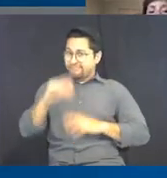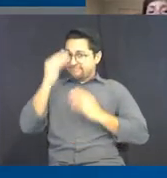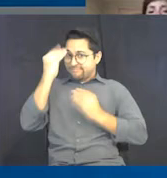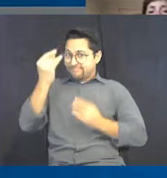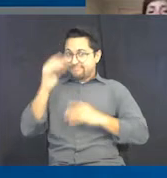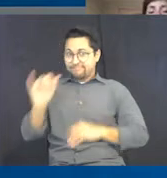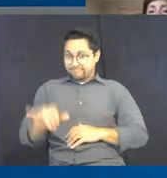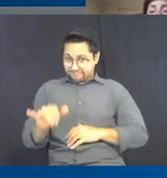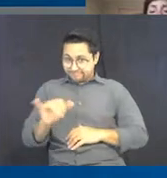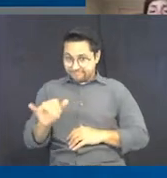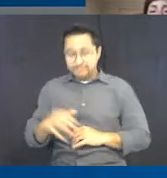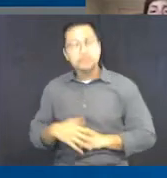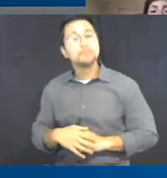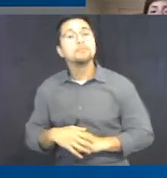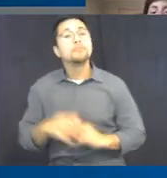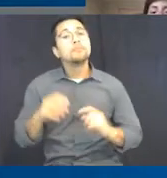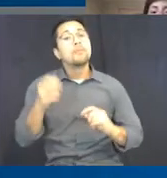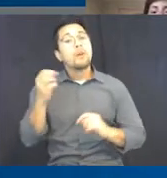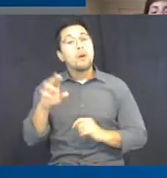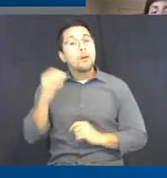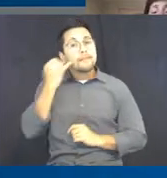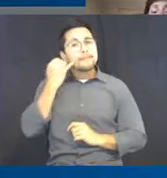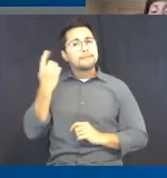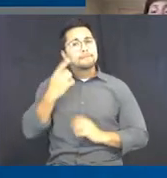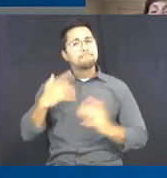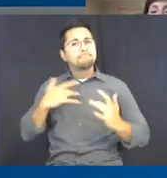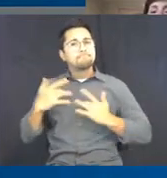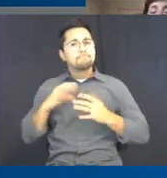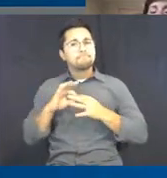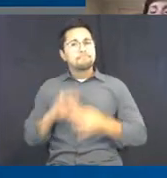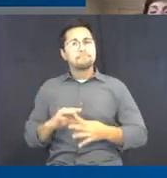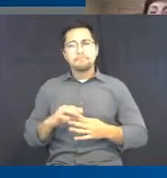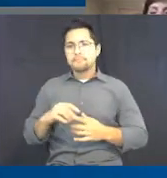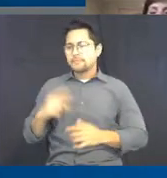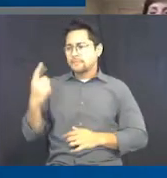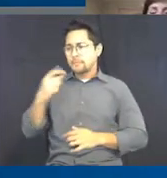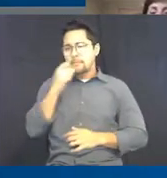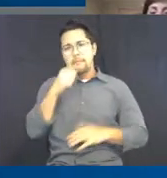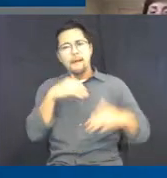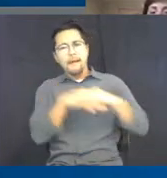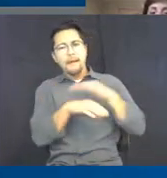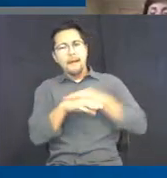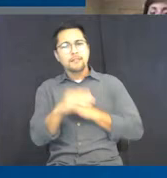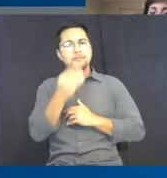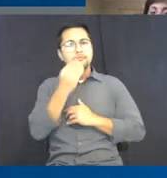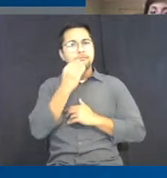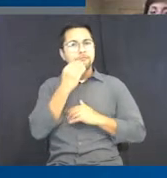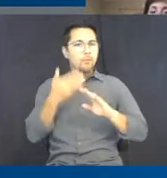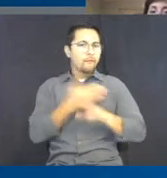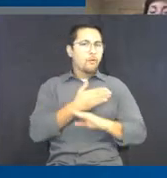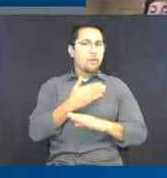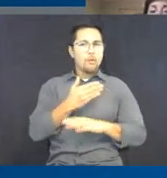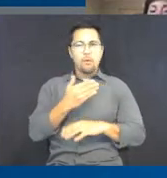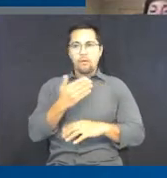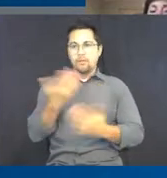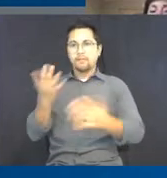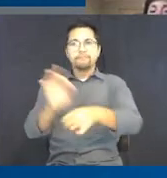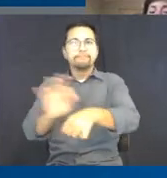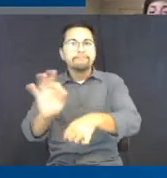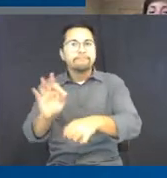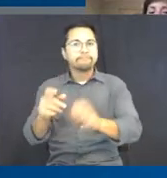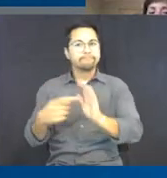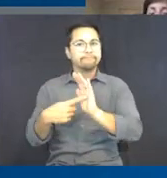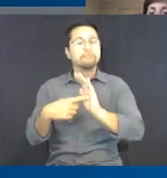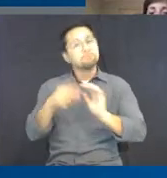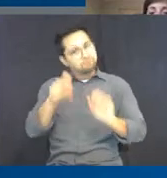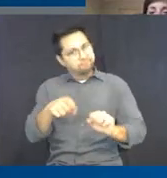bed sensor. And the great thing about these sensors is they can work differently based on the time of day as well. For example,